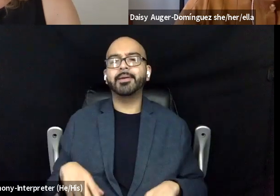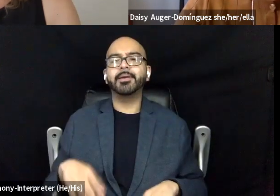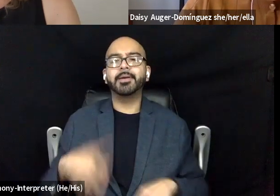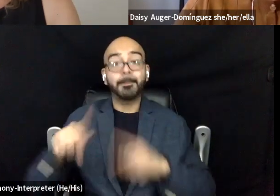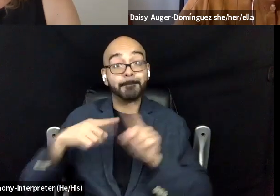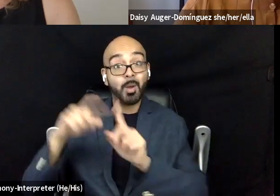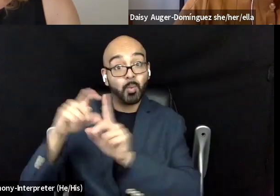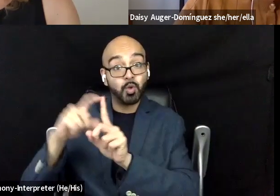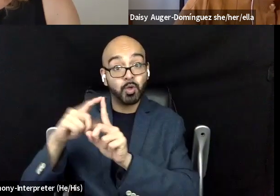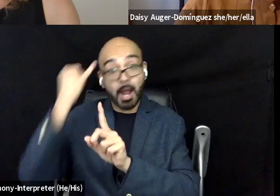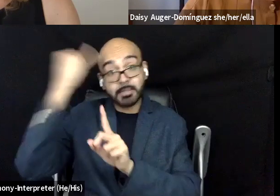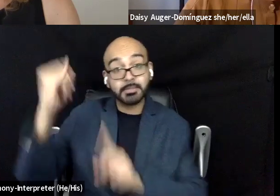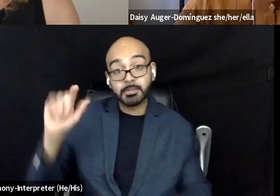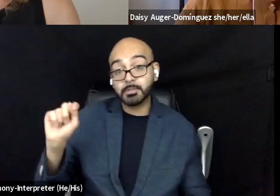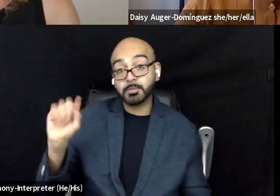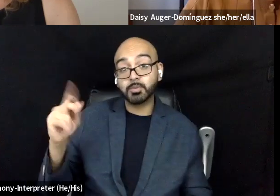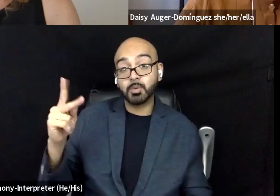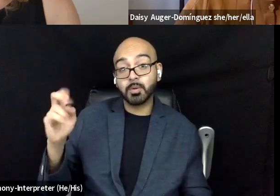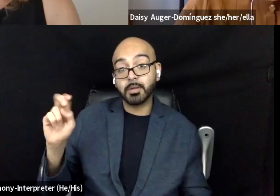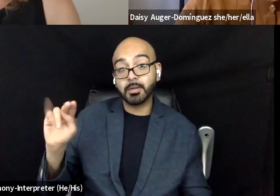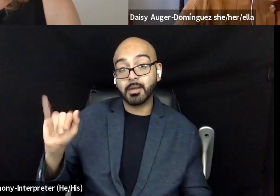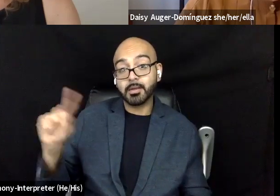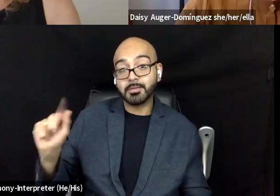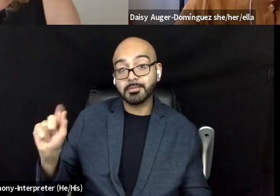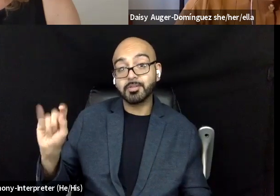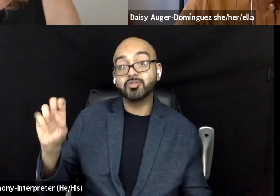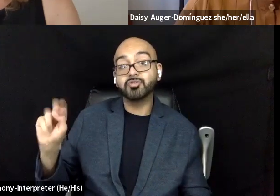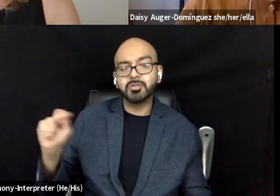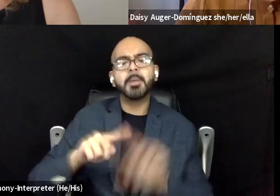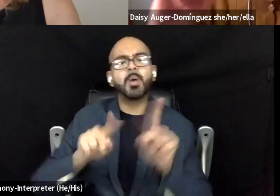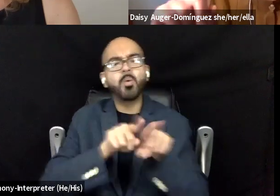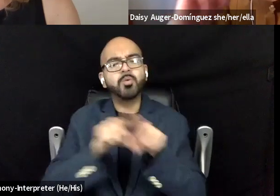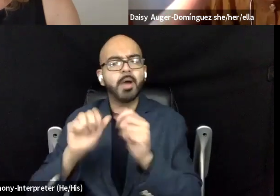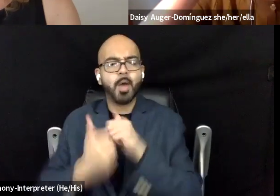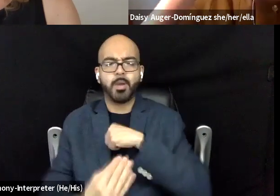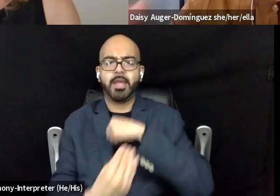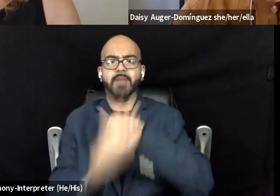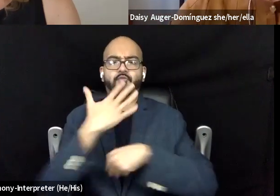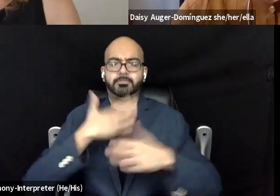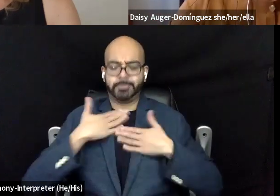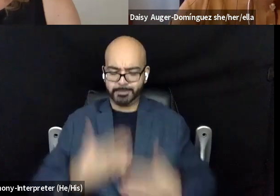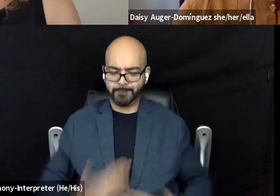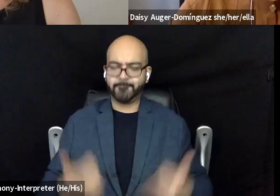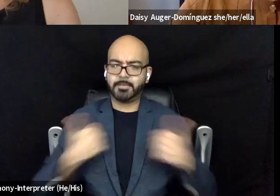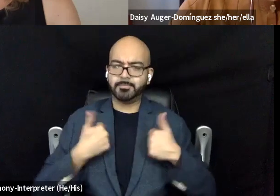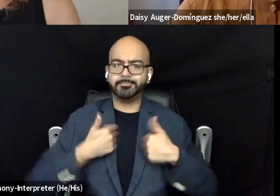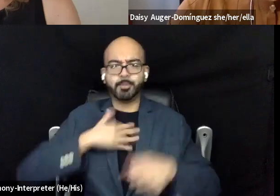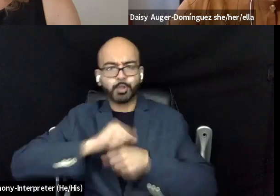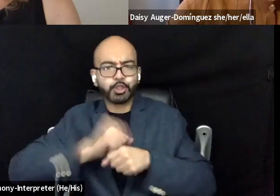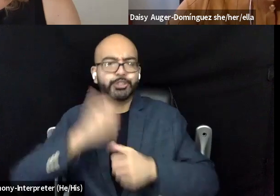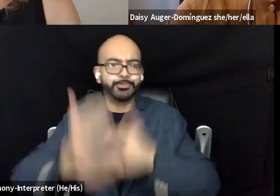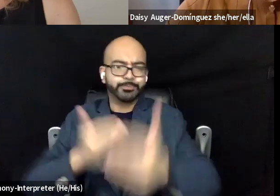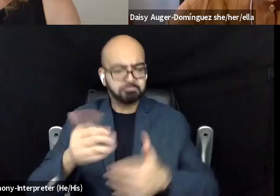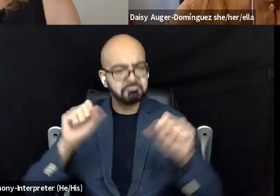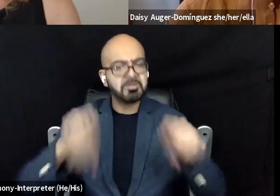how it feels, how it impacts your well-being, how it impacts your psyche, and how it impacts your productivity. And I